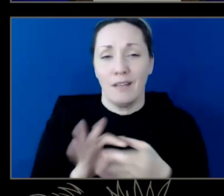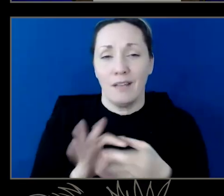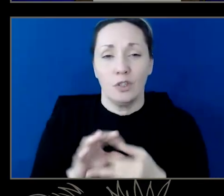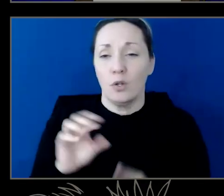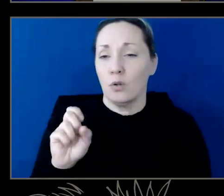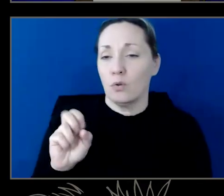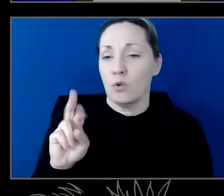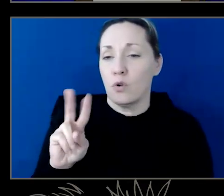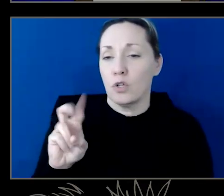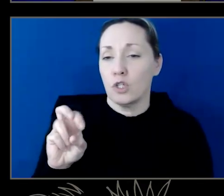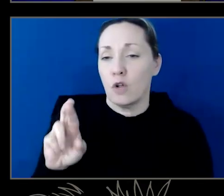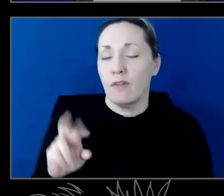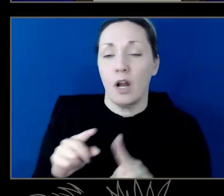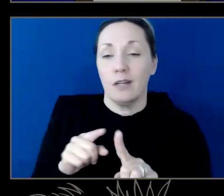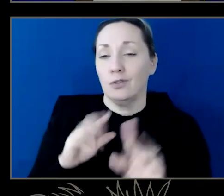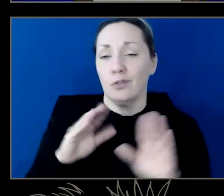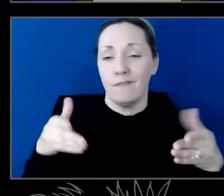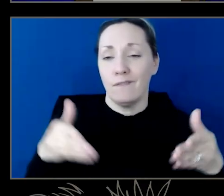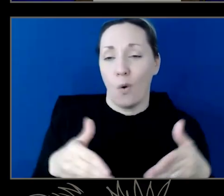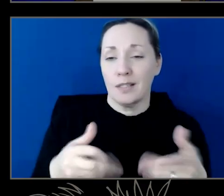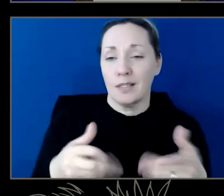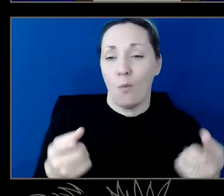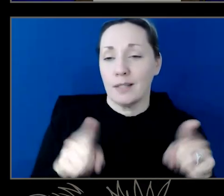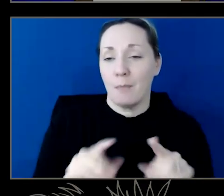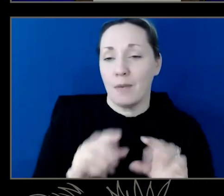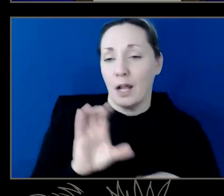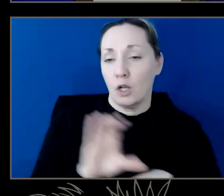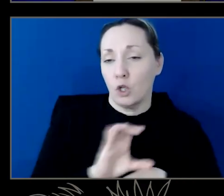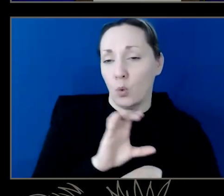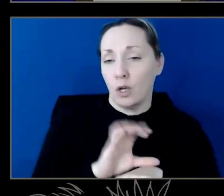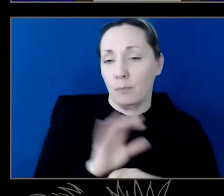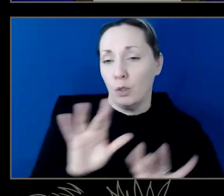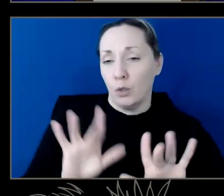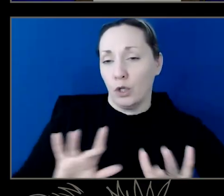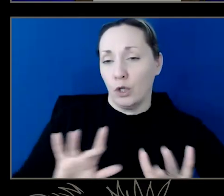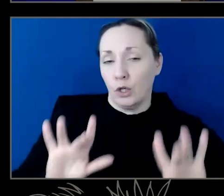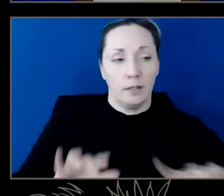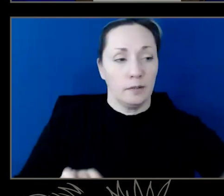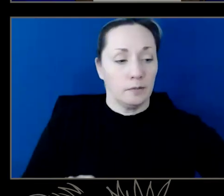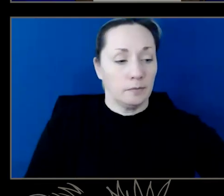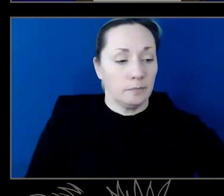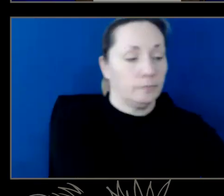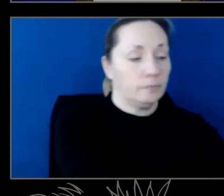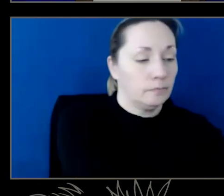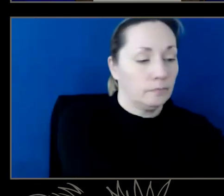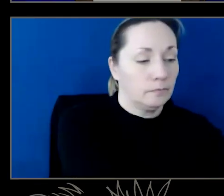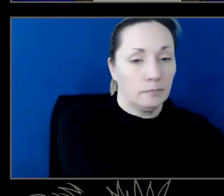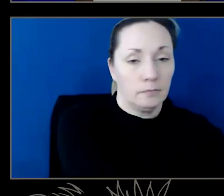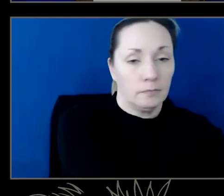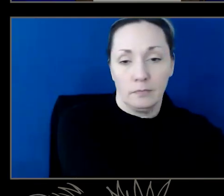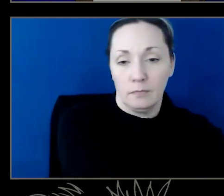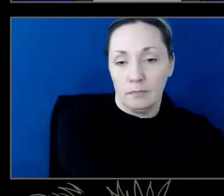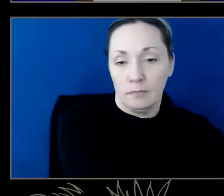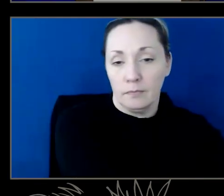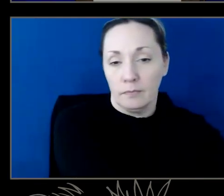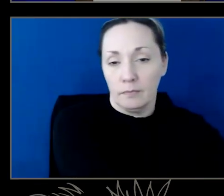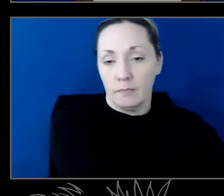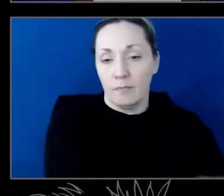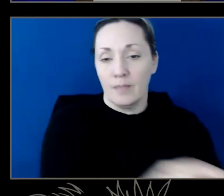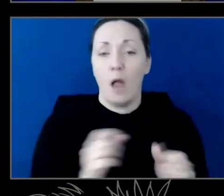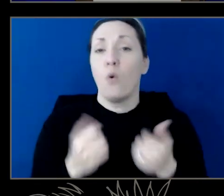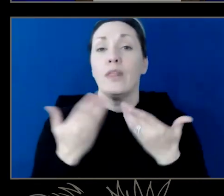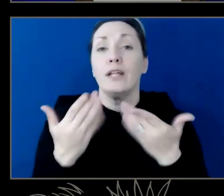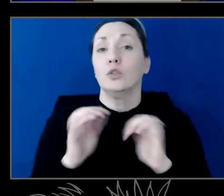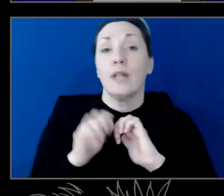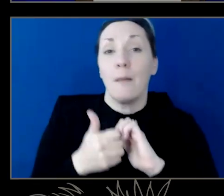just focus on what's happening on your computer. And they do that but by providing the thing that